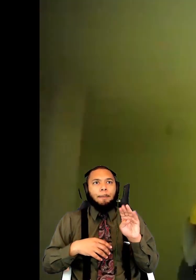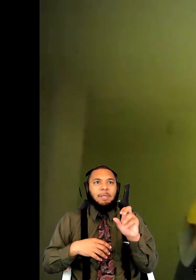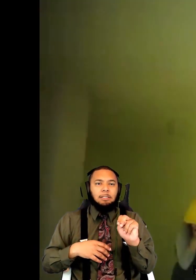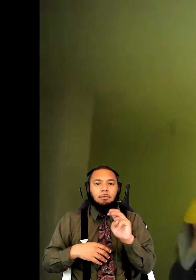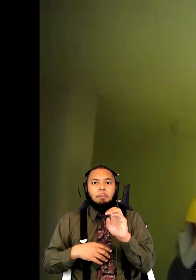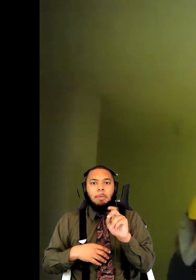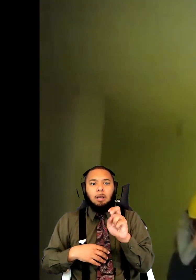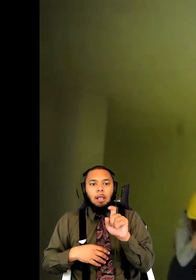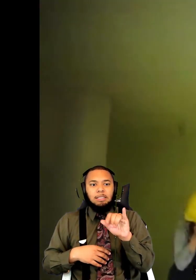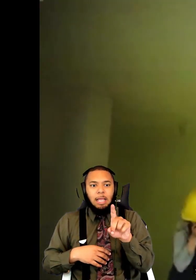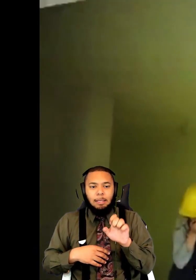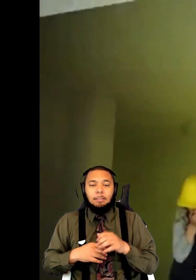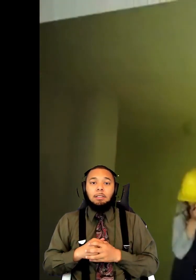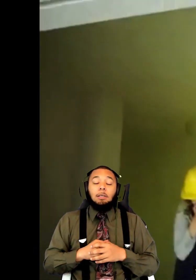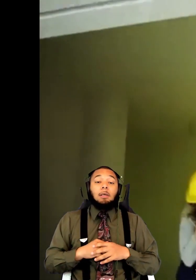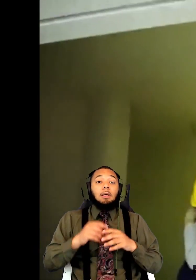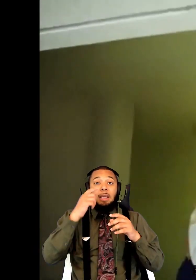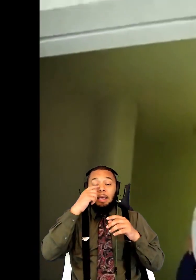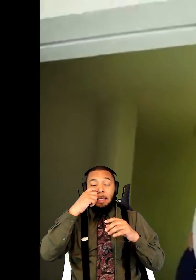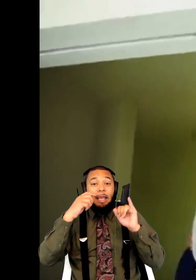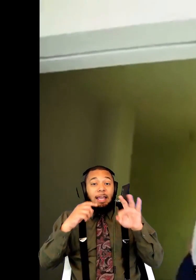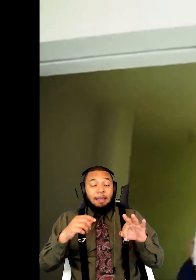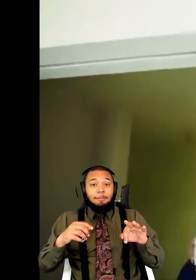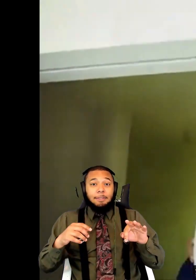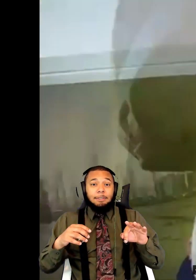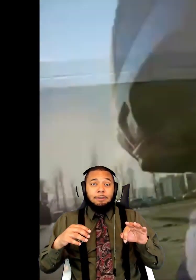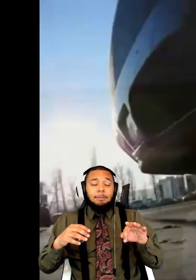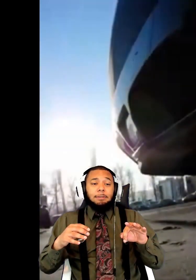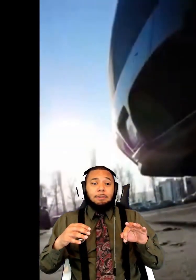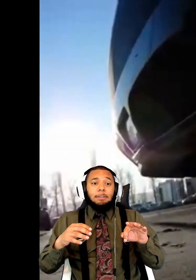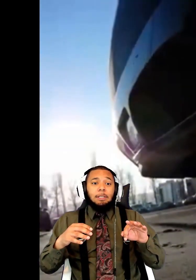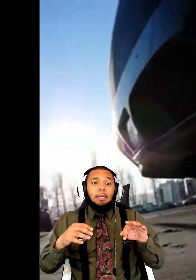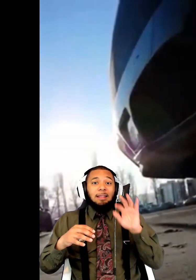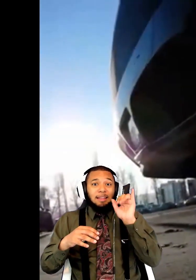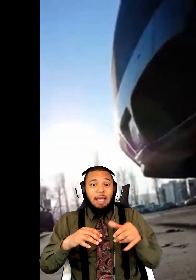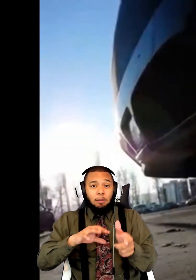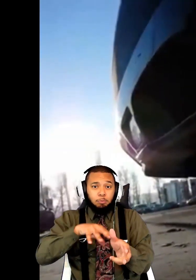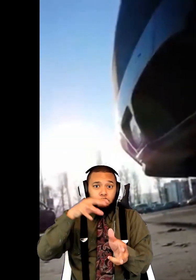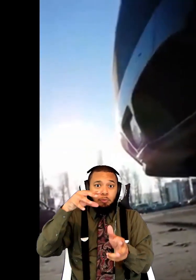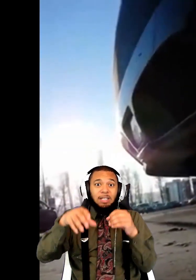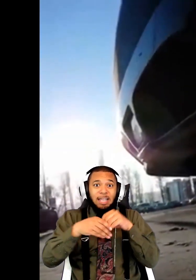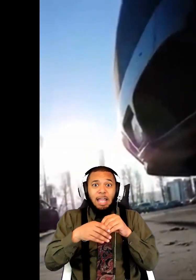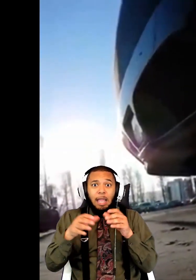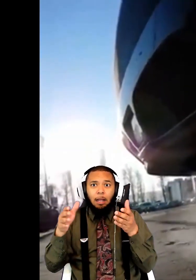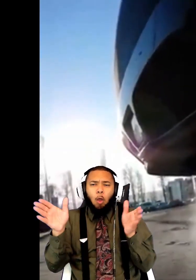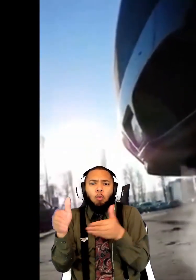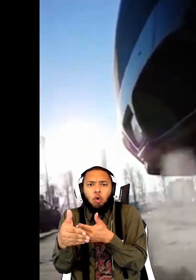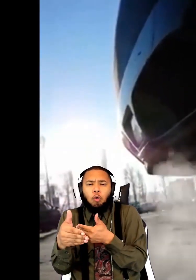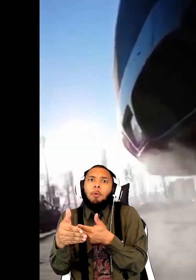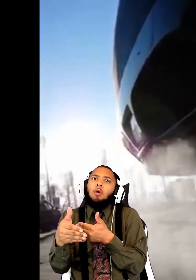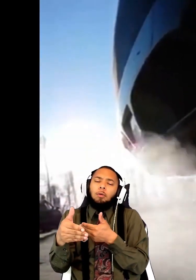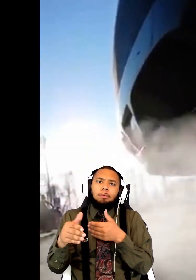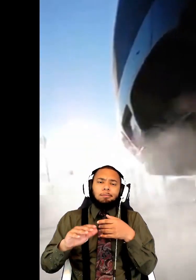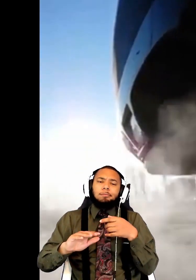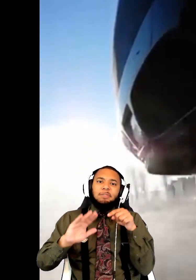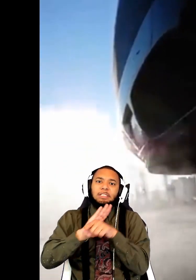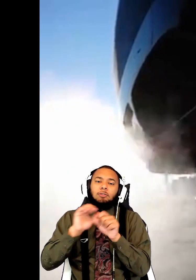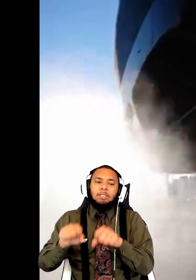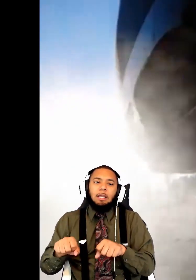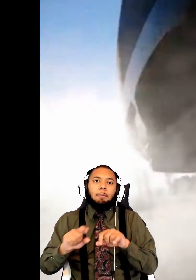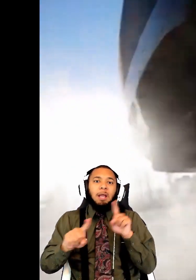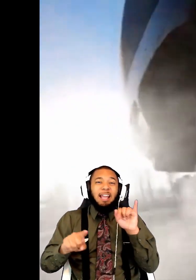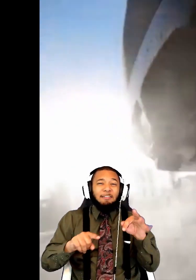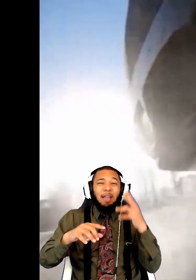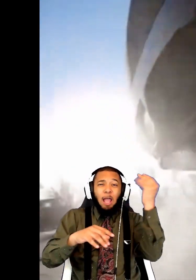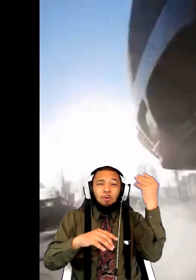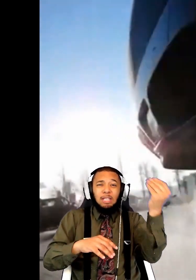in an enclosed space because then you have the formation of carbon monoxide, right? Now, if you don't have an enclosed space, it's fine